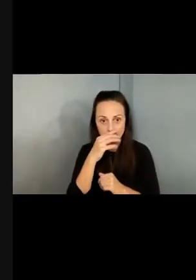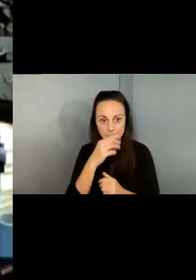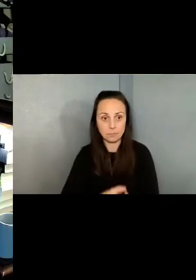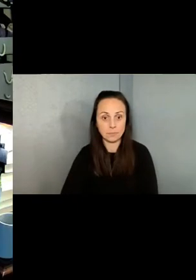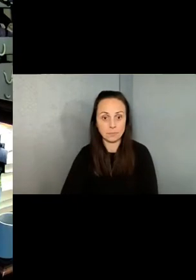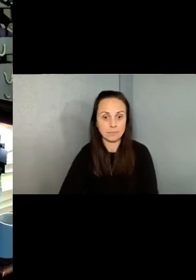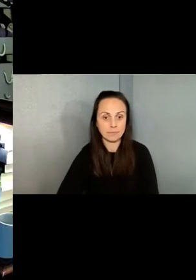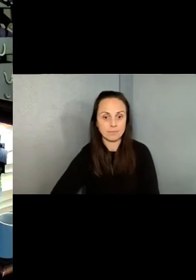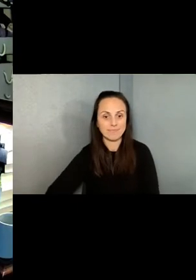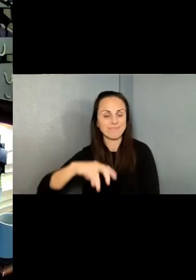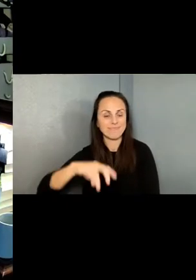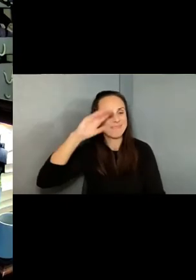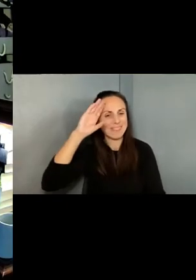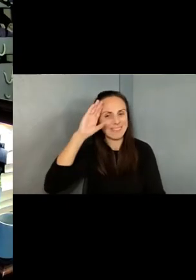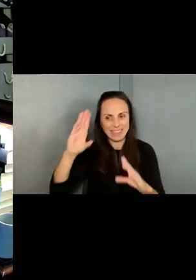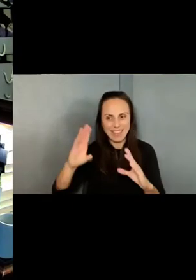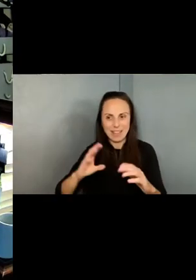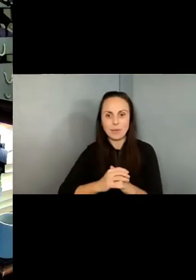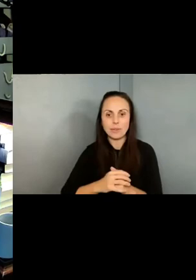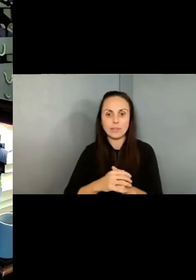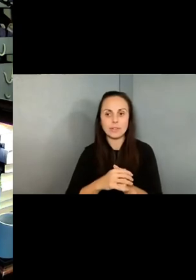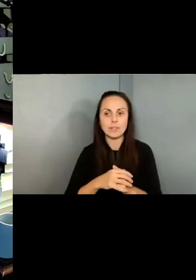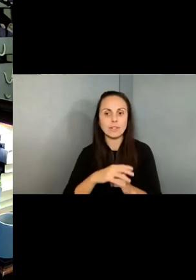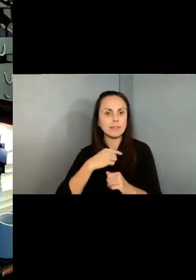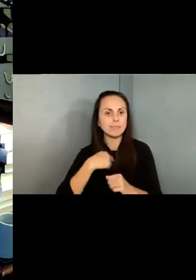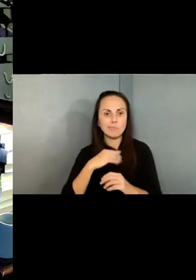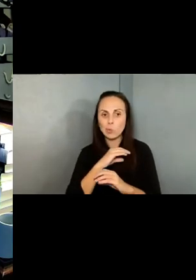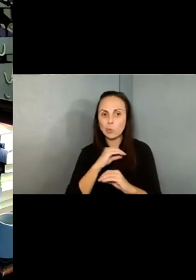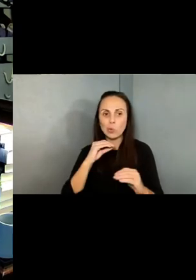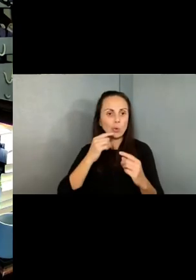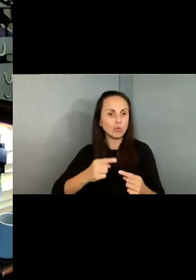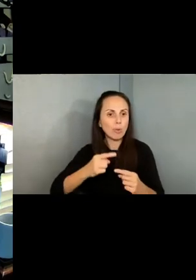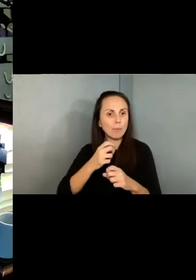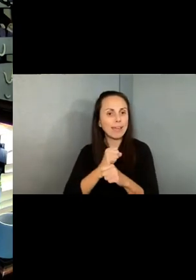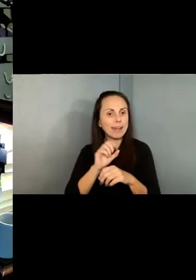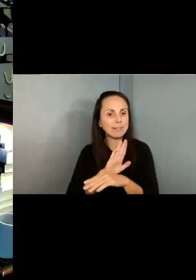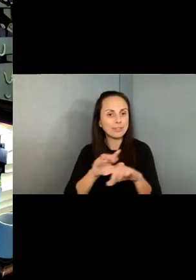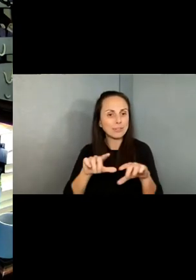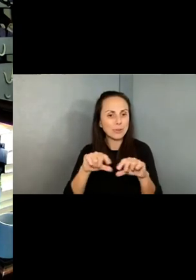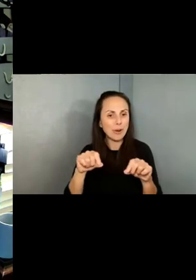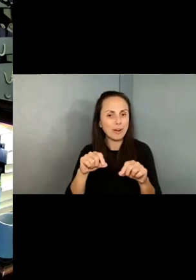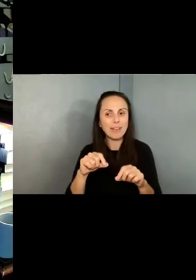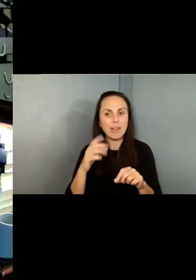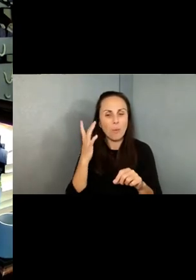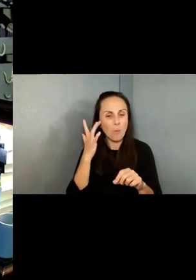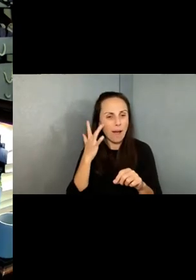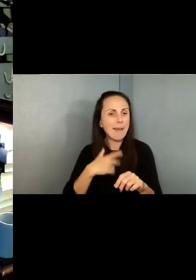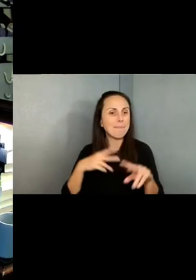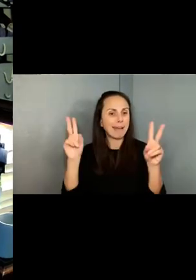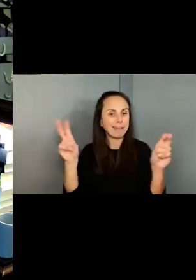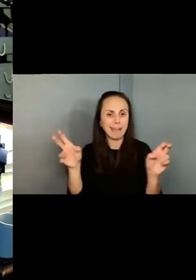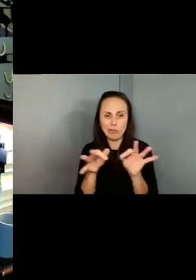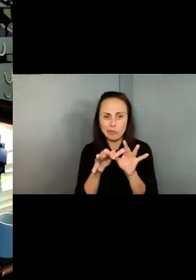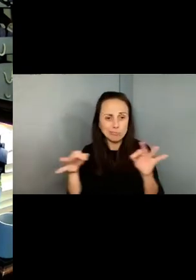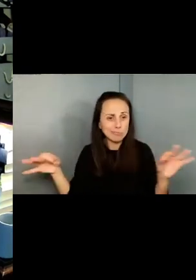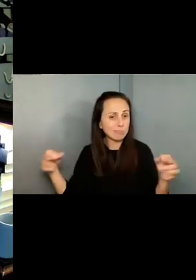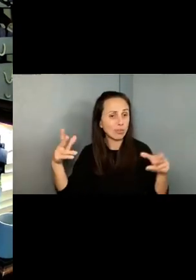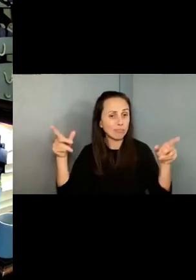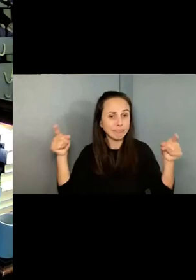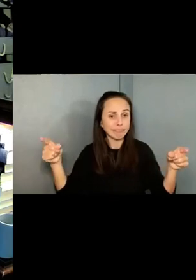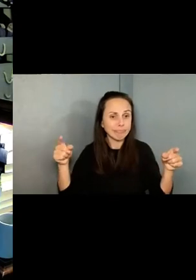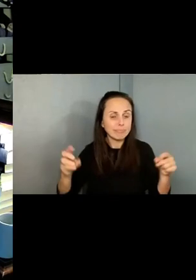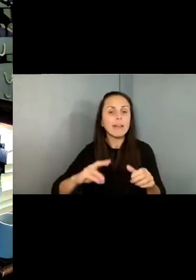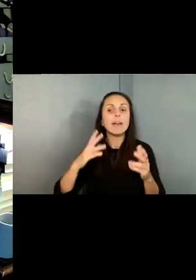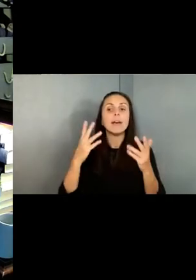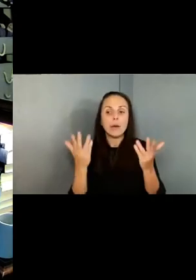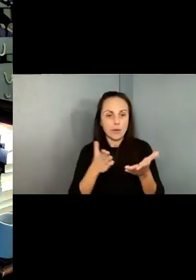Hello, everyone. I had real trouble getting business cards made because my title is very long. All right.